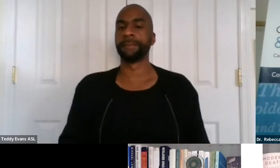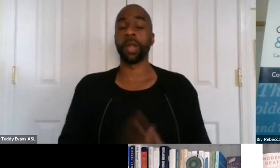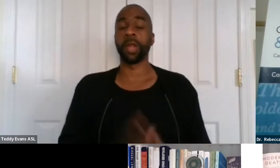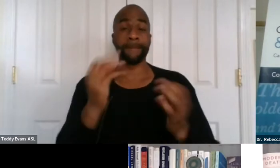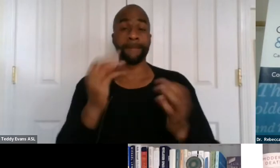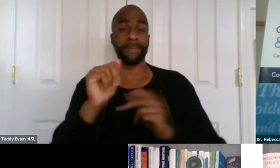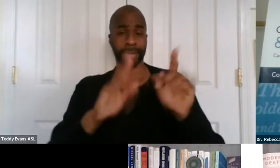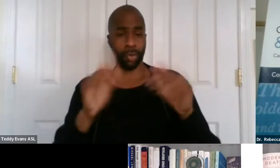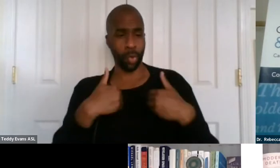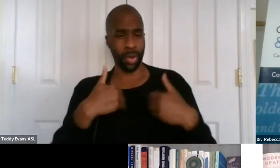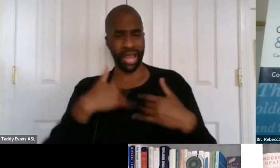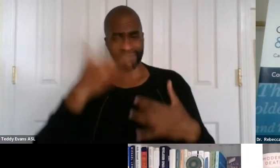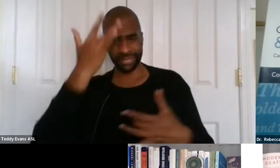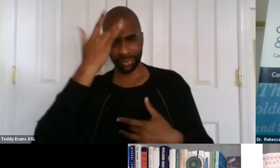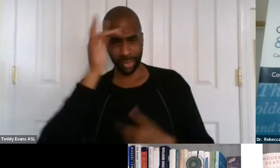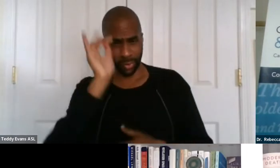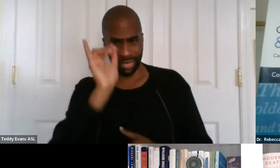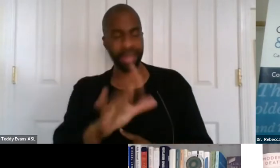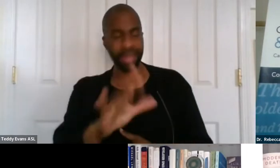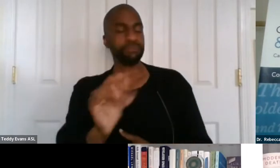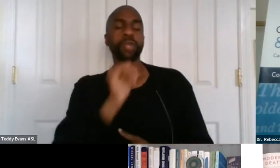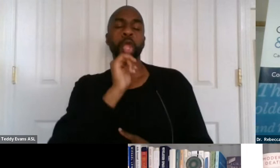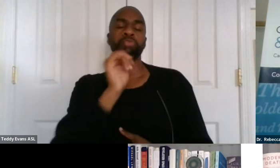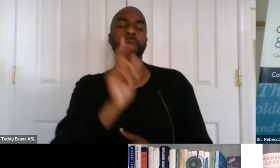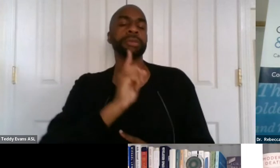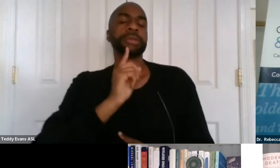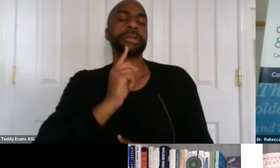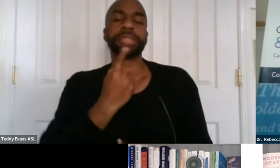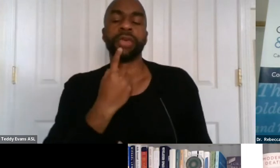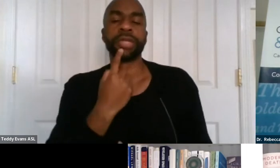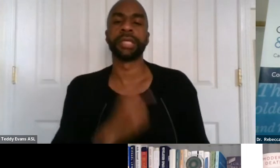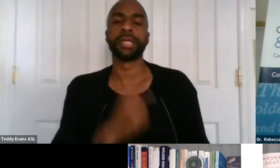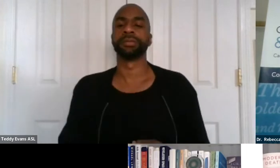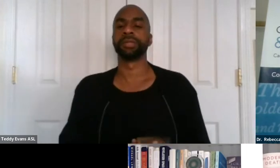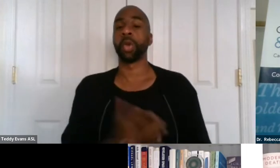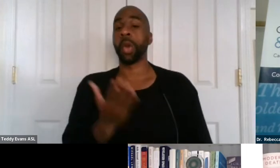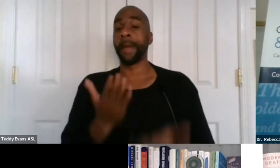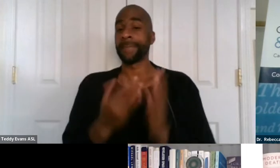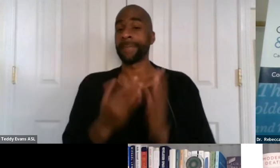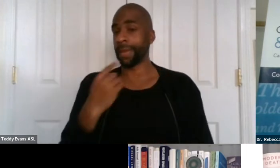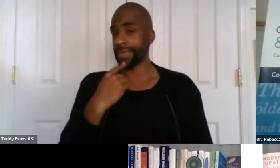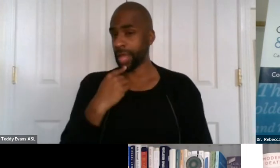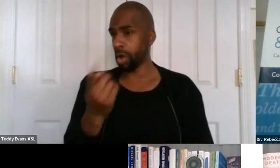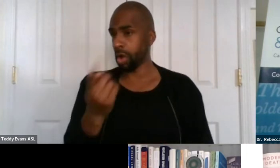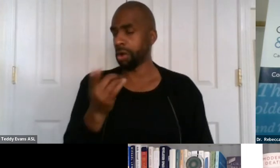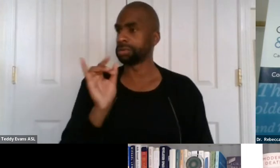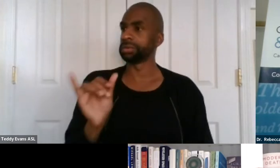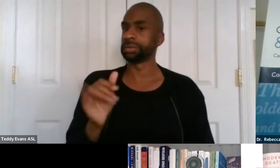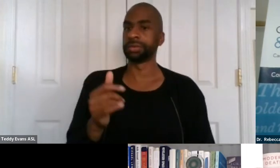be not taken seriously or delegitimized, or they might even be called people who are